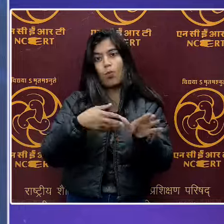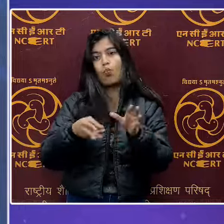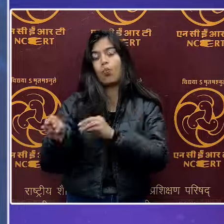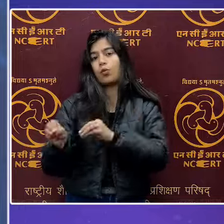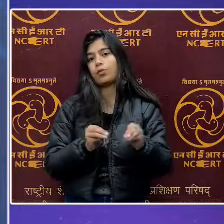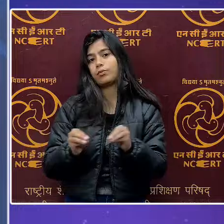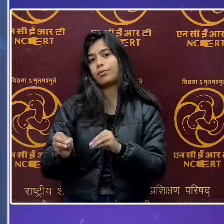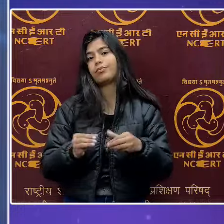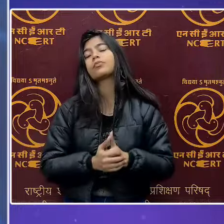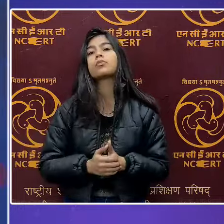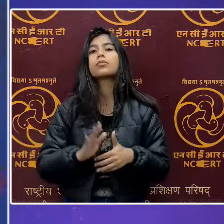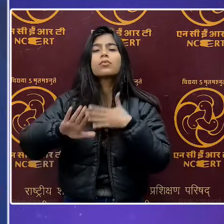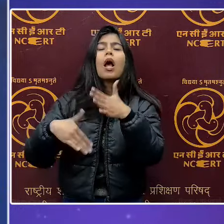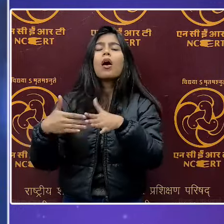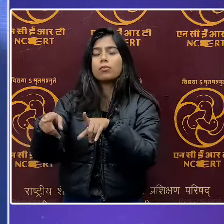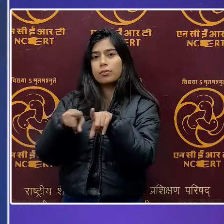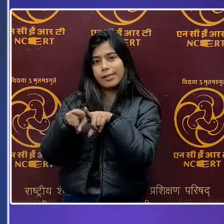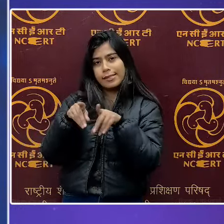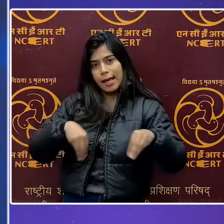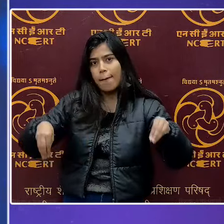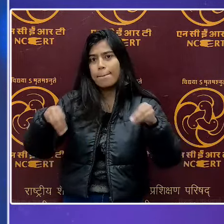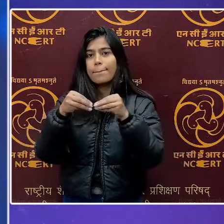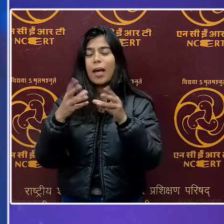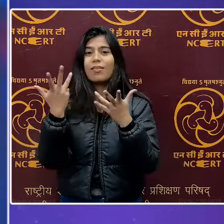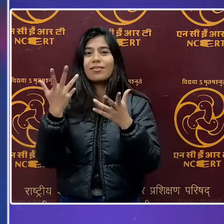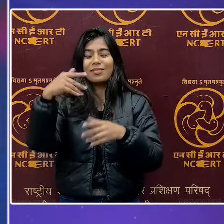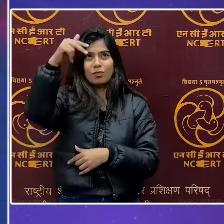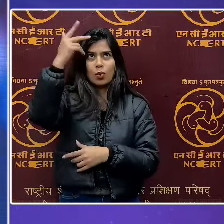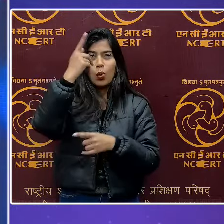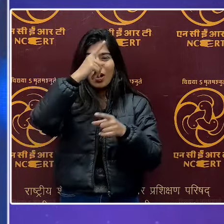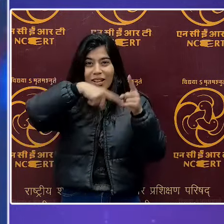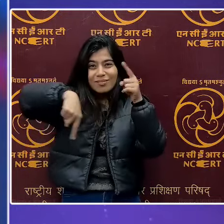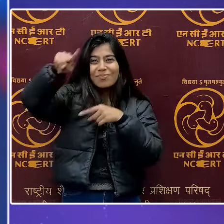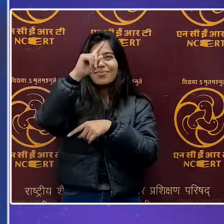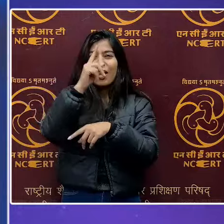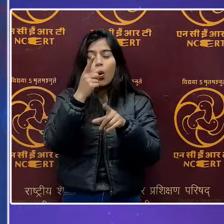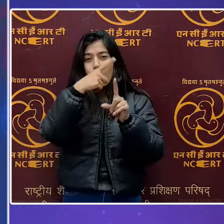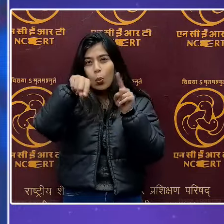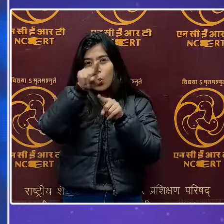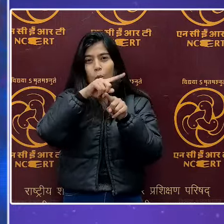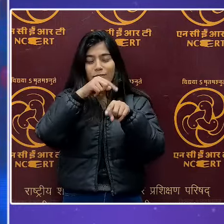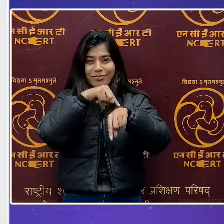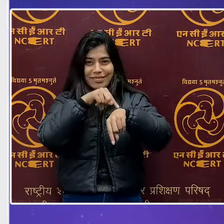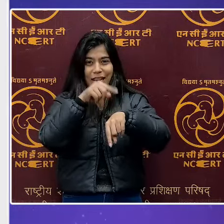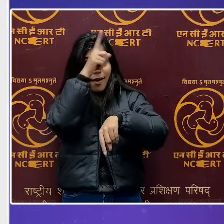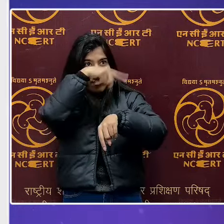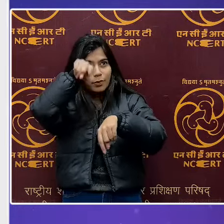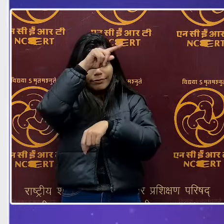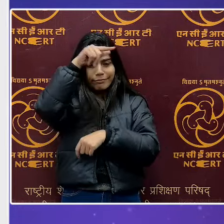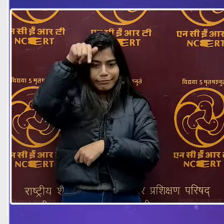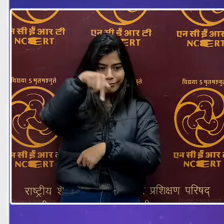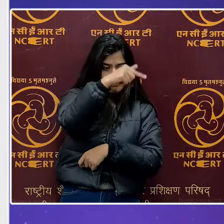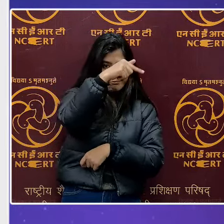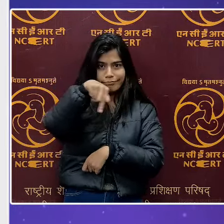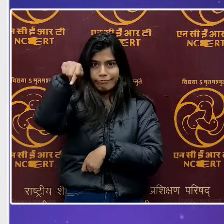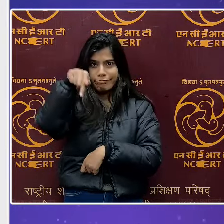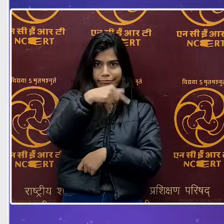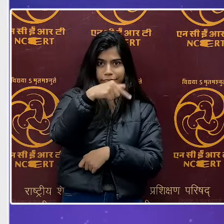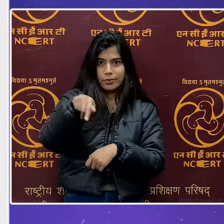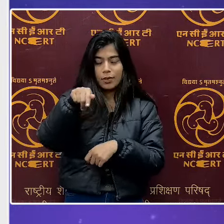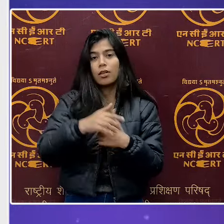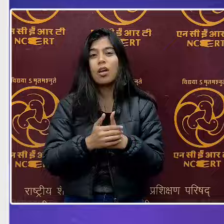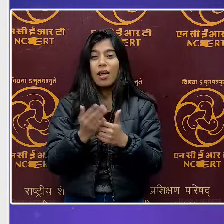let's go over to the next example, motion of a pendulum. Now how does a pendulum look like? You must have seen in that